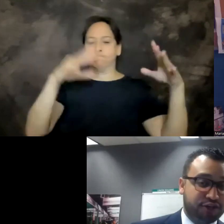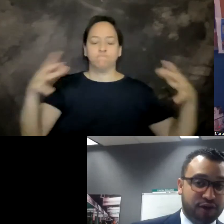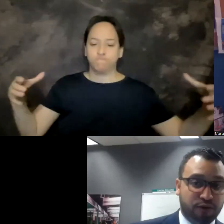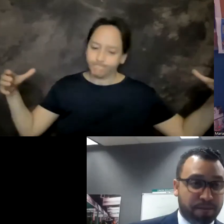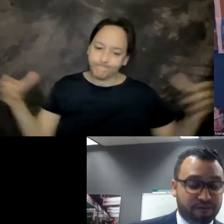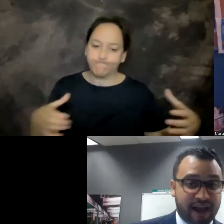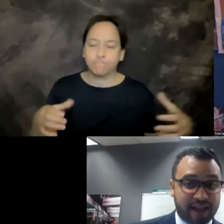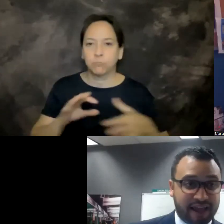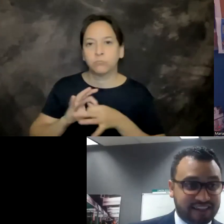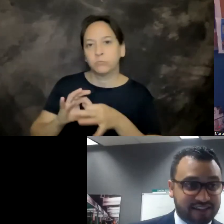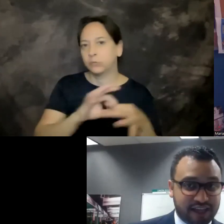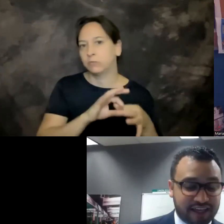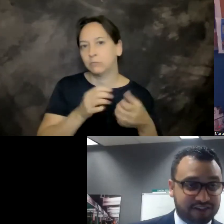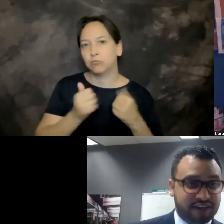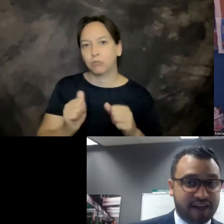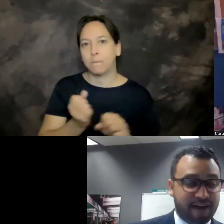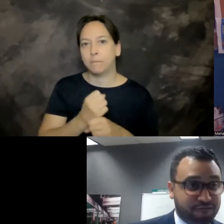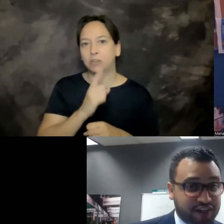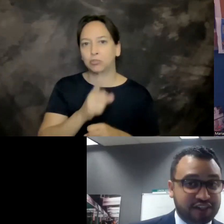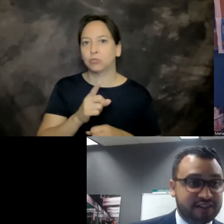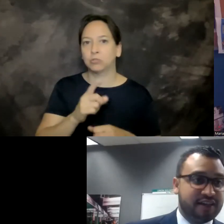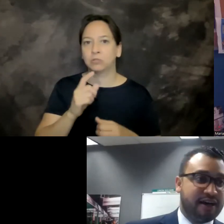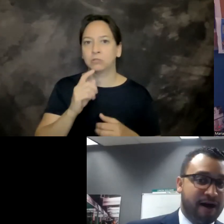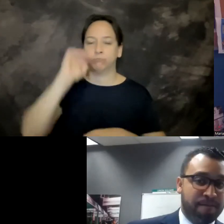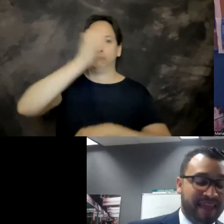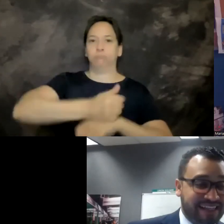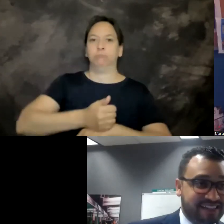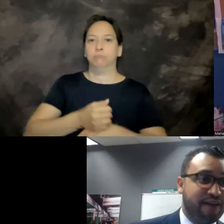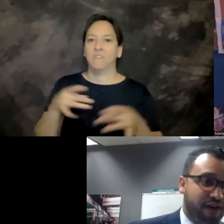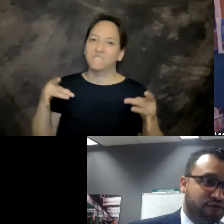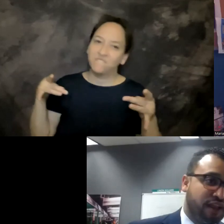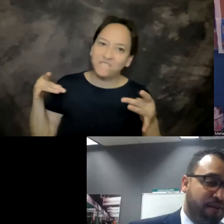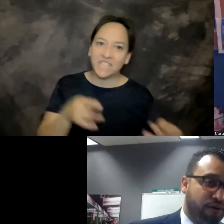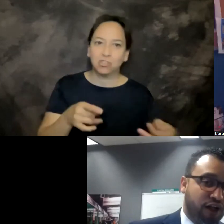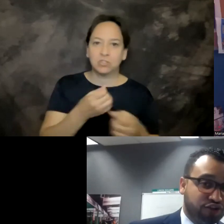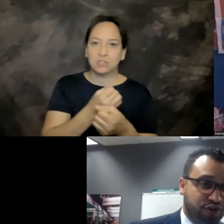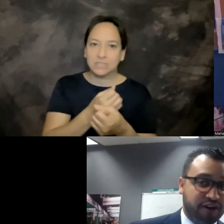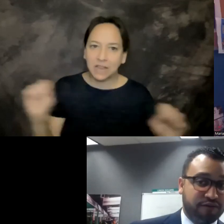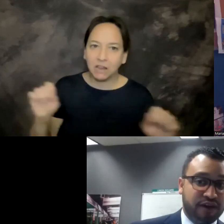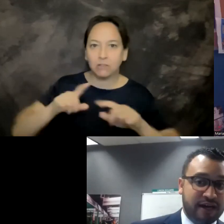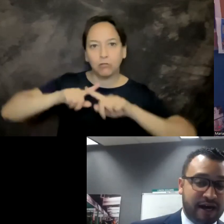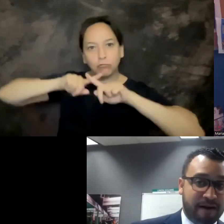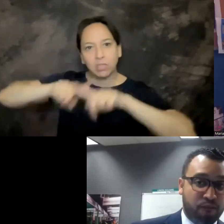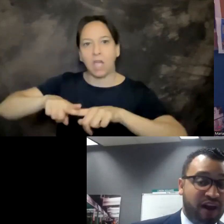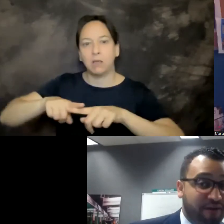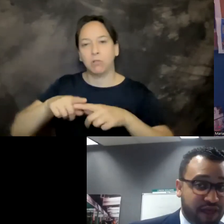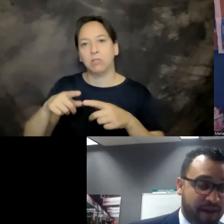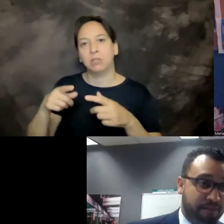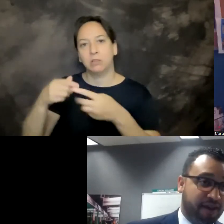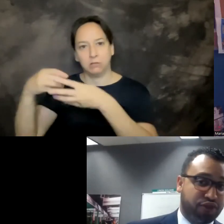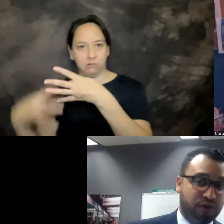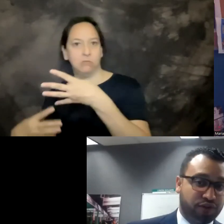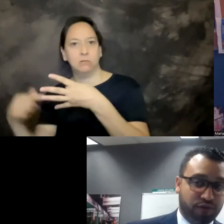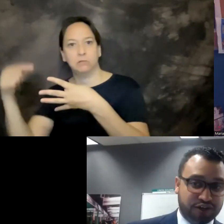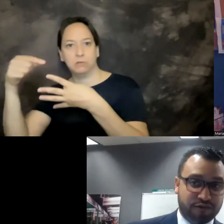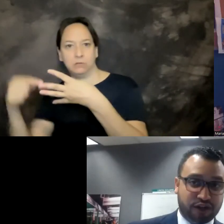make sure that we are providing as efficient and as safe and reliable alternative, whatever that may